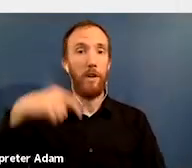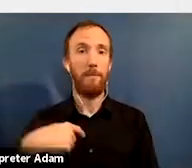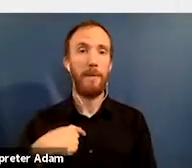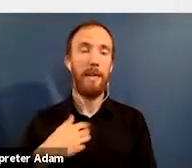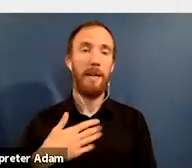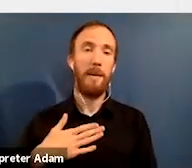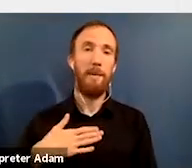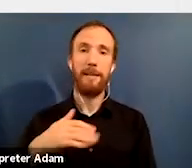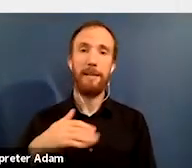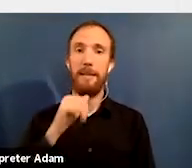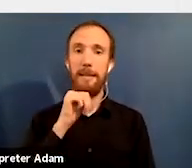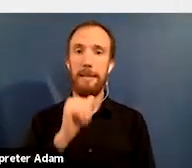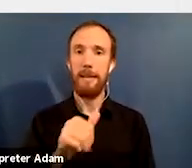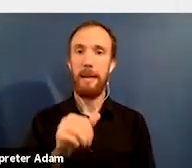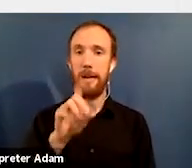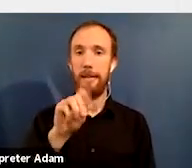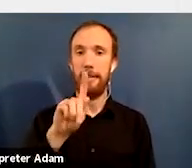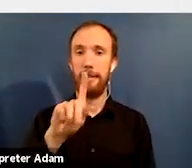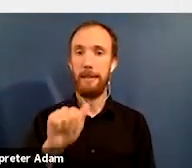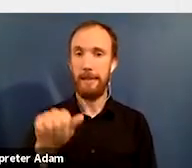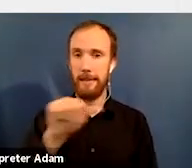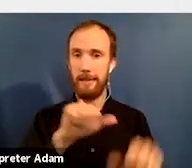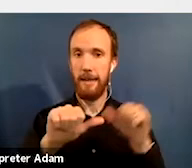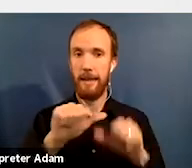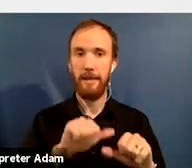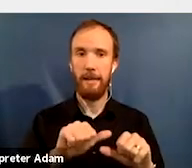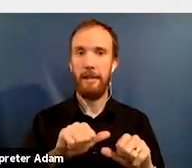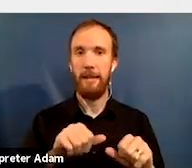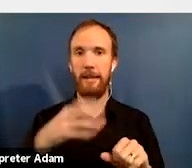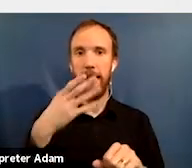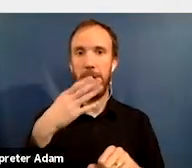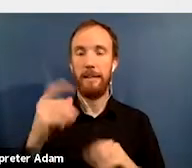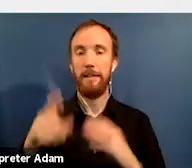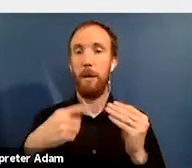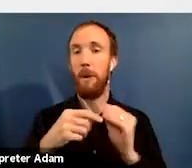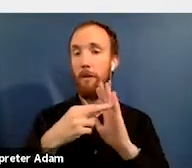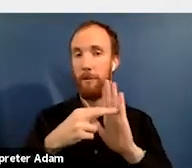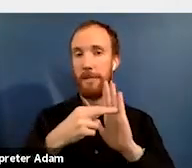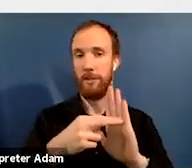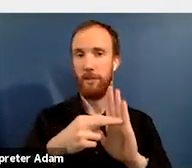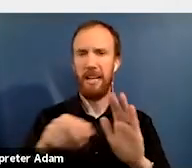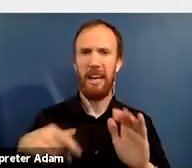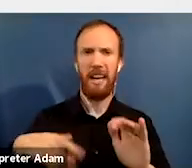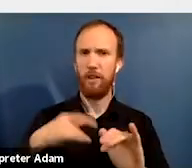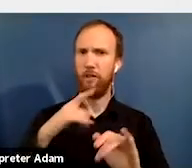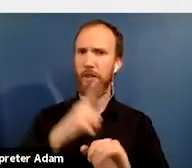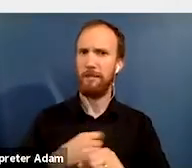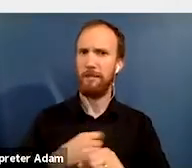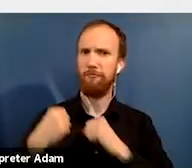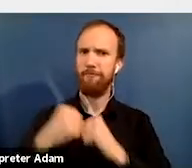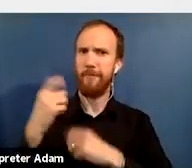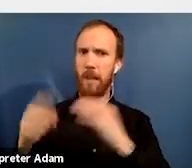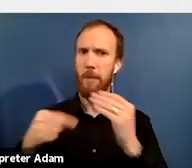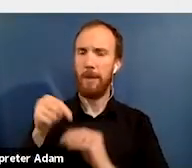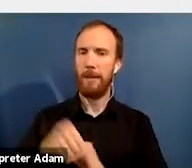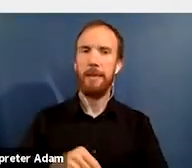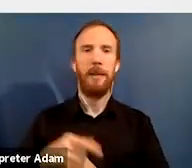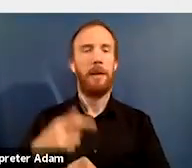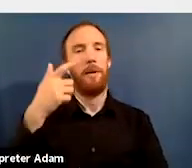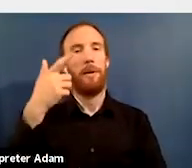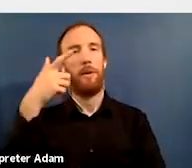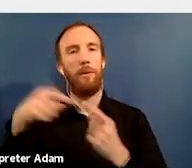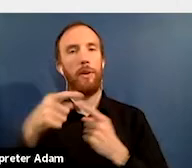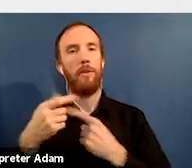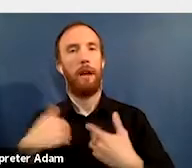is representation. I feel really strongly about it. Just because when you have a diverse group